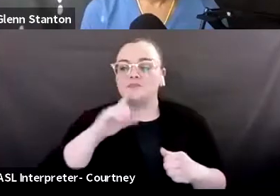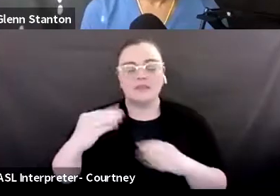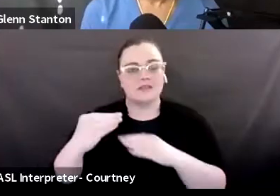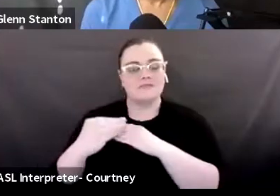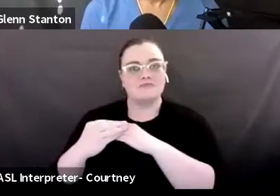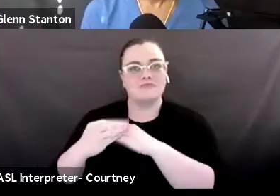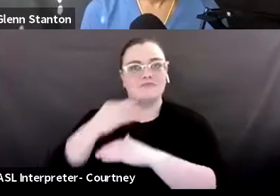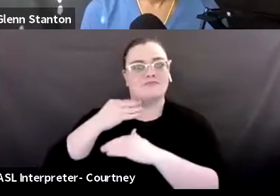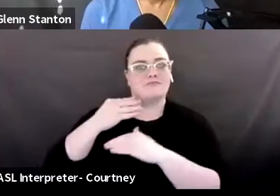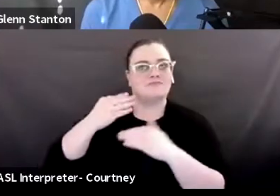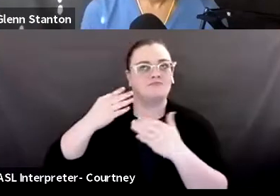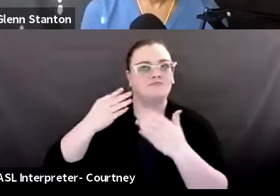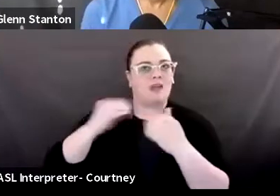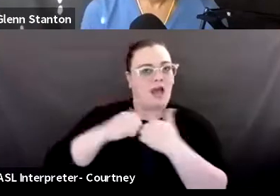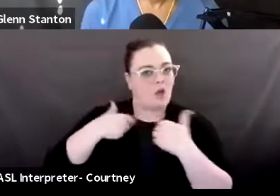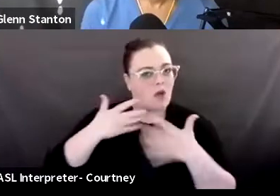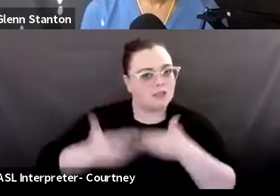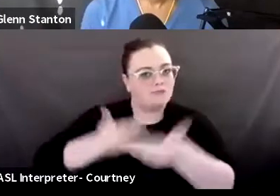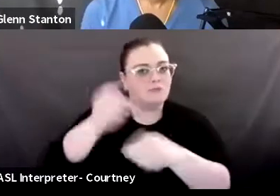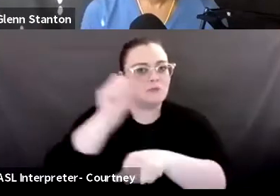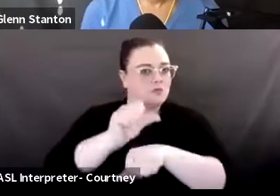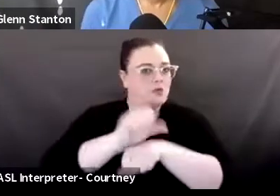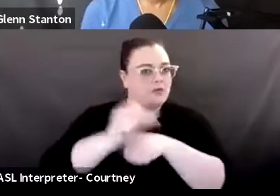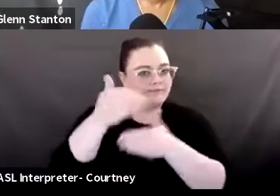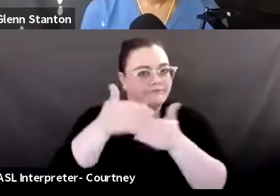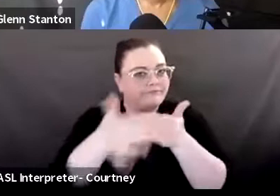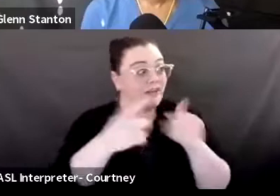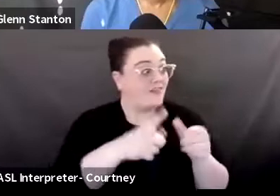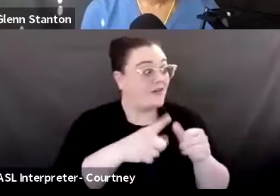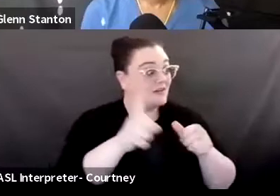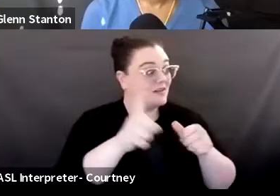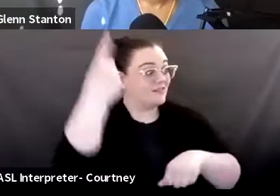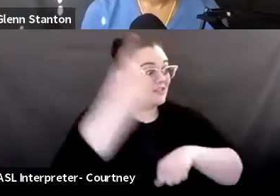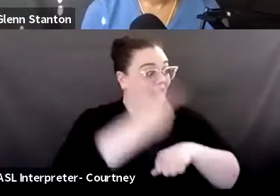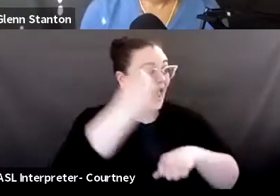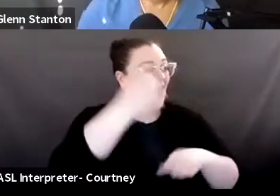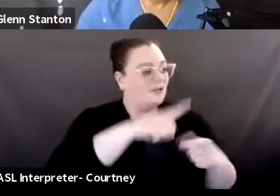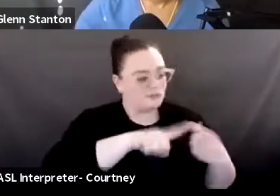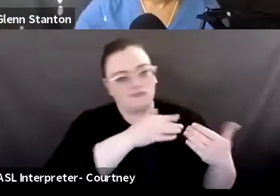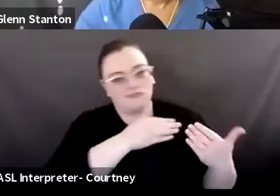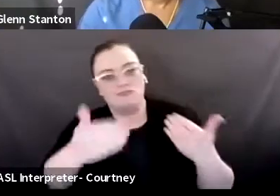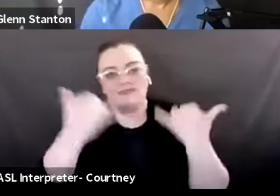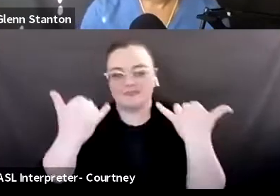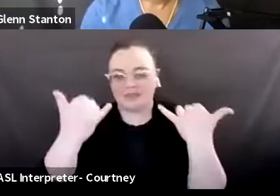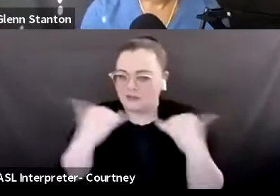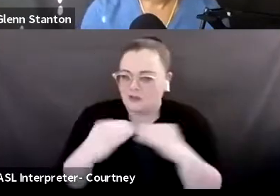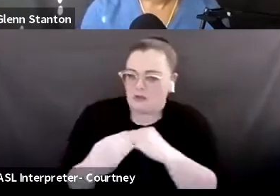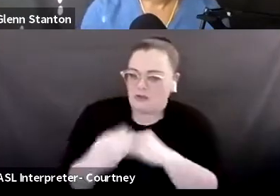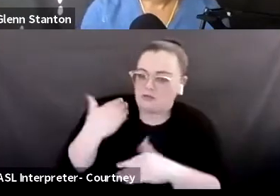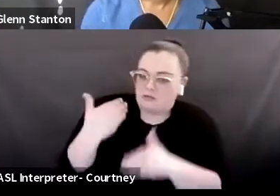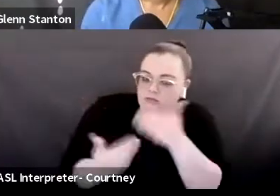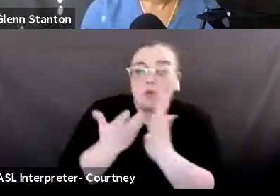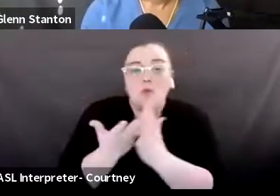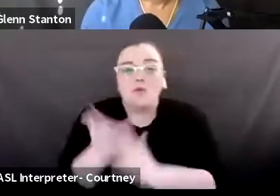my job from day one until today. And it's, it's through